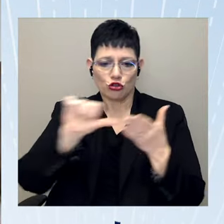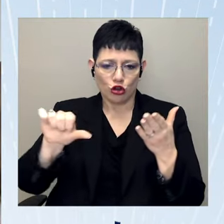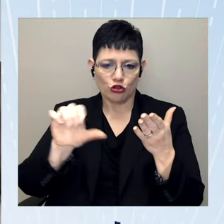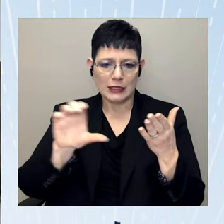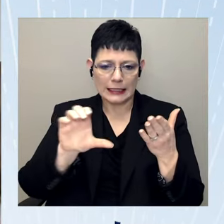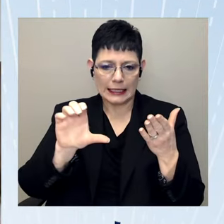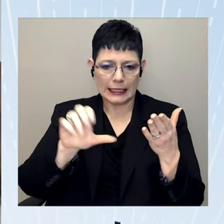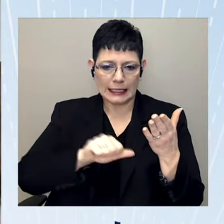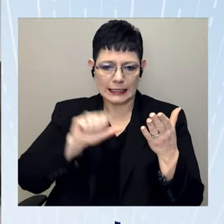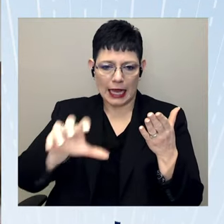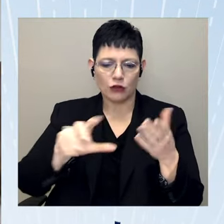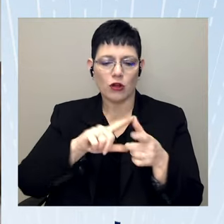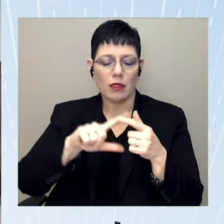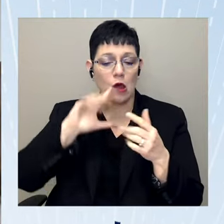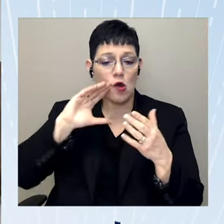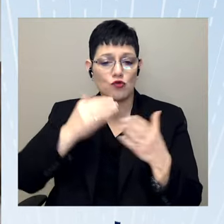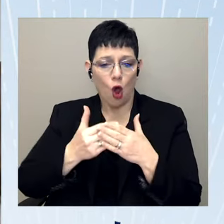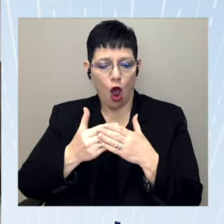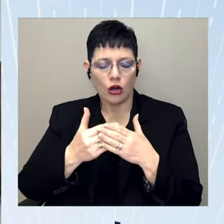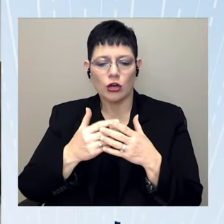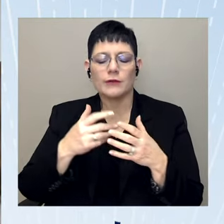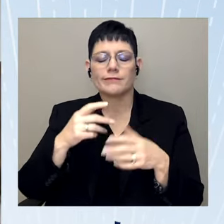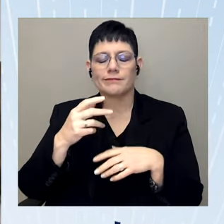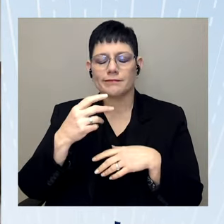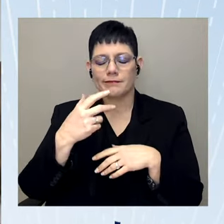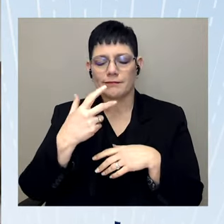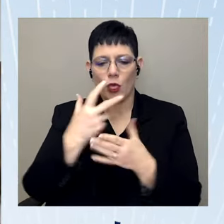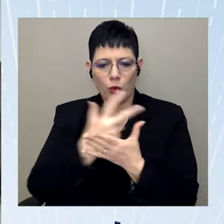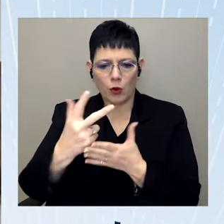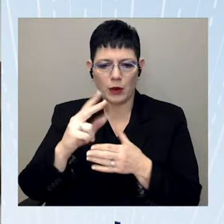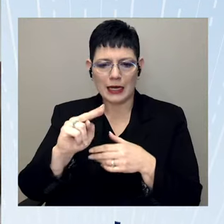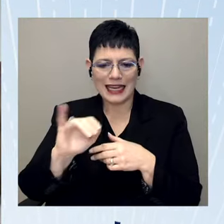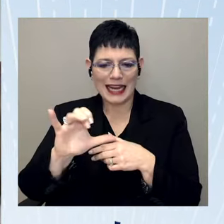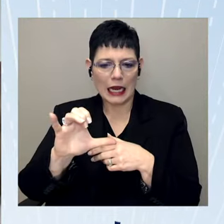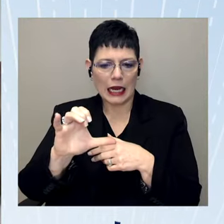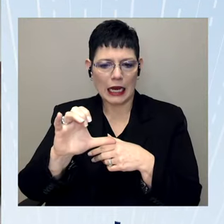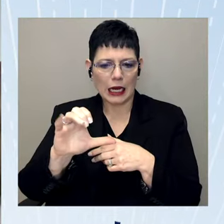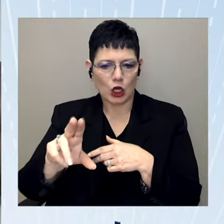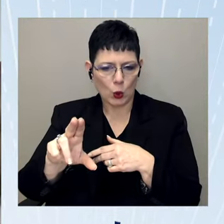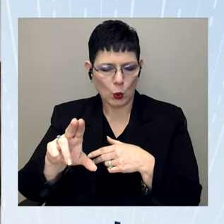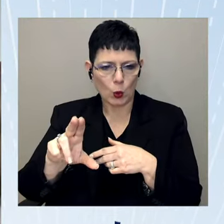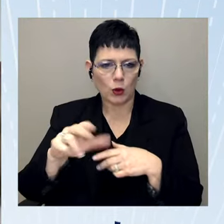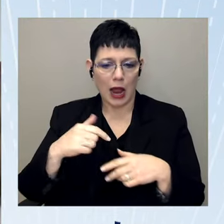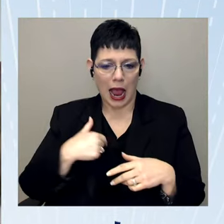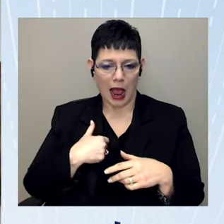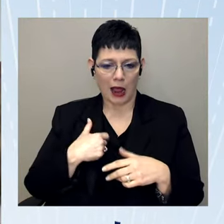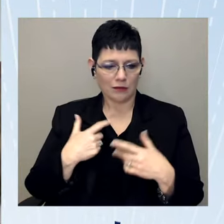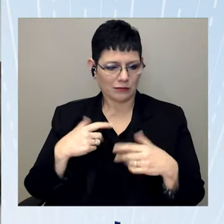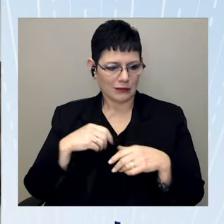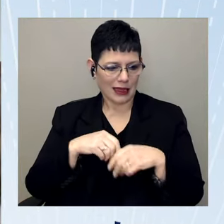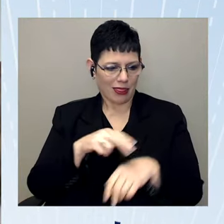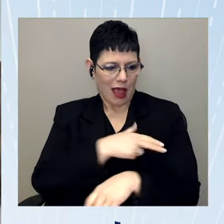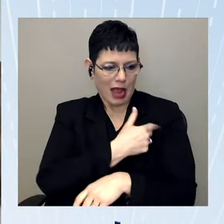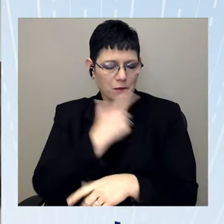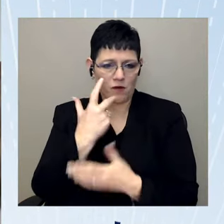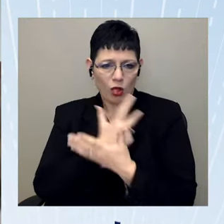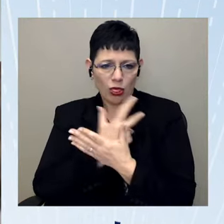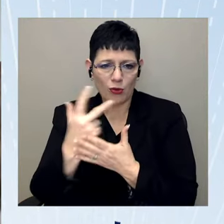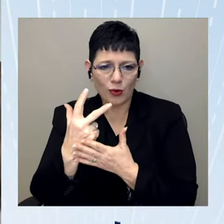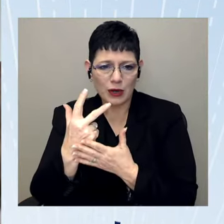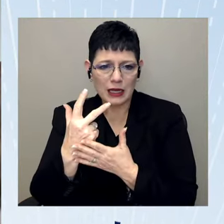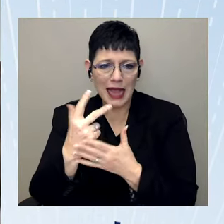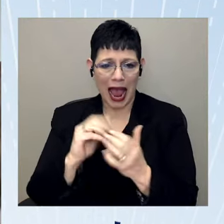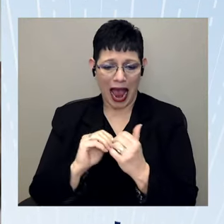NICU. I spent a week in the hospital. I don't know how I would have made it through multiple daily trips to the hospital without